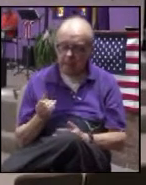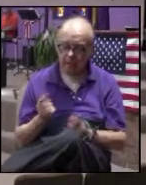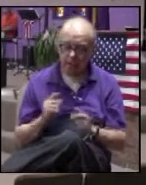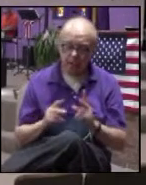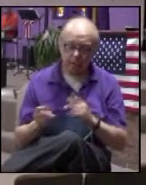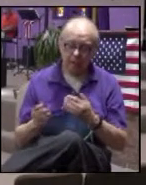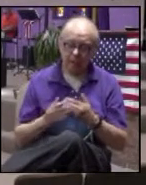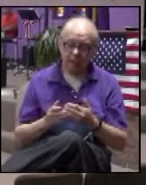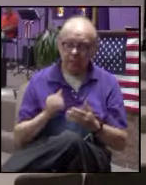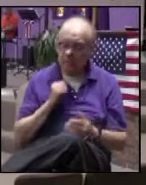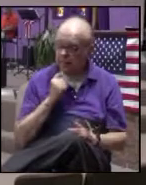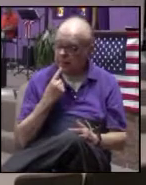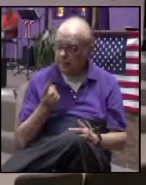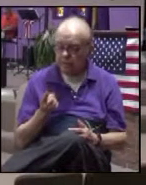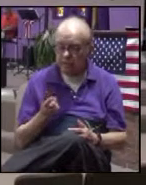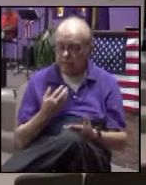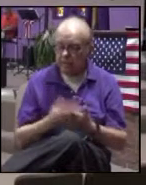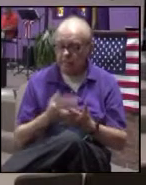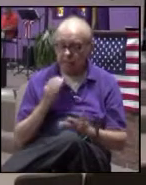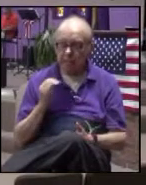you say that's not a good idea?